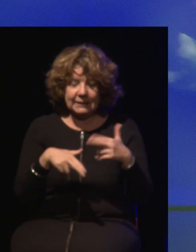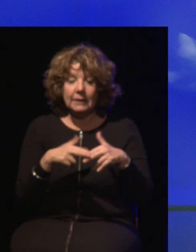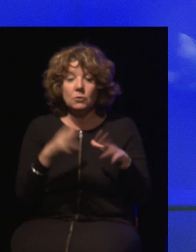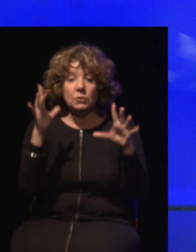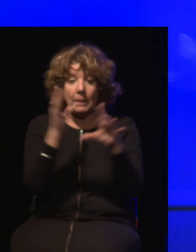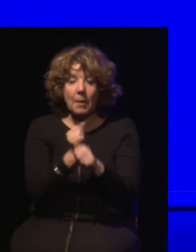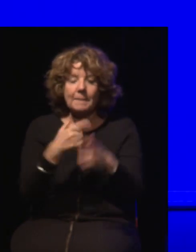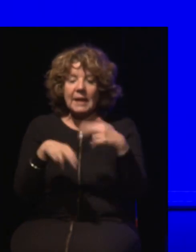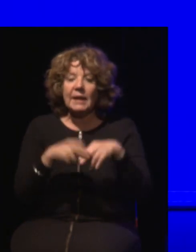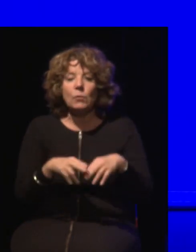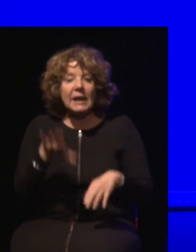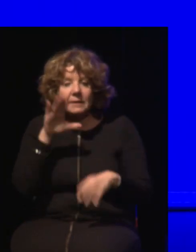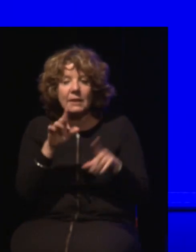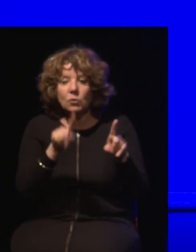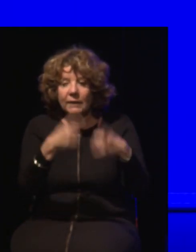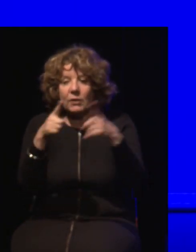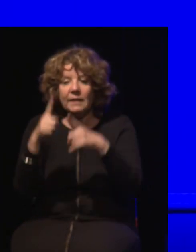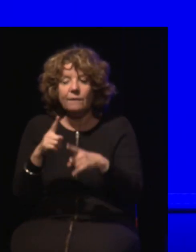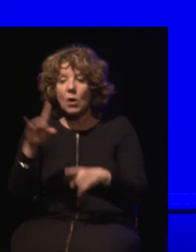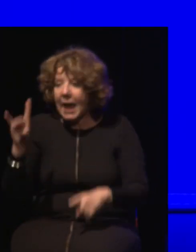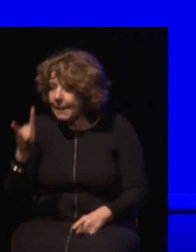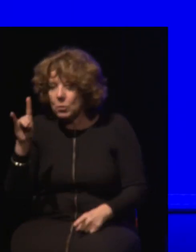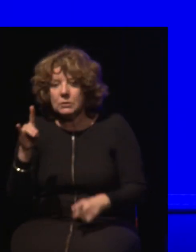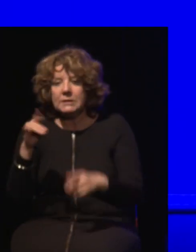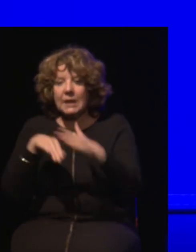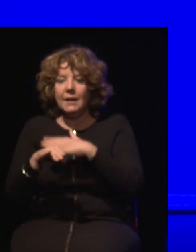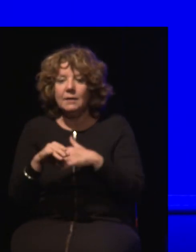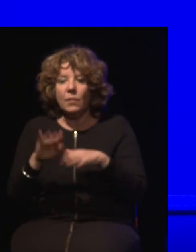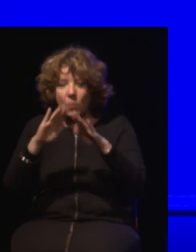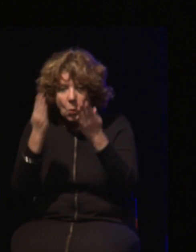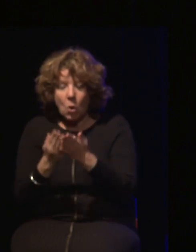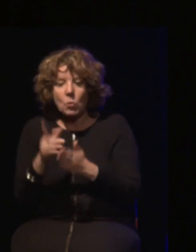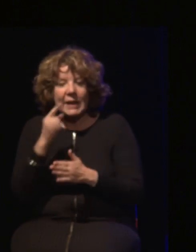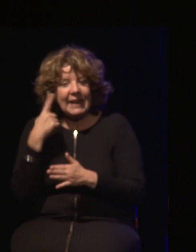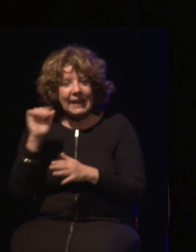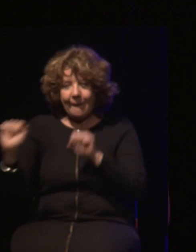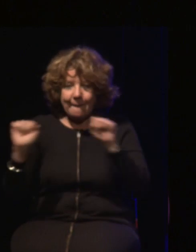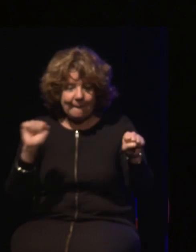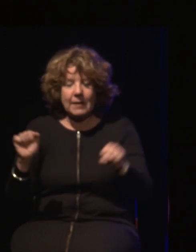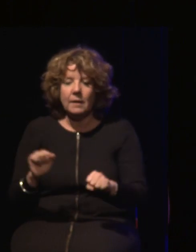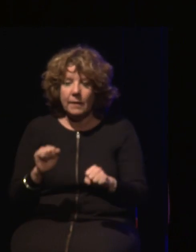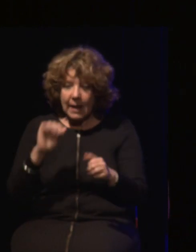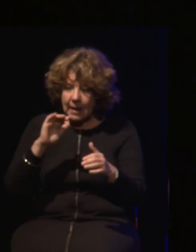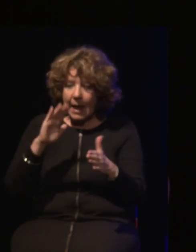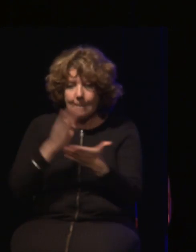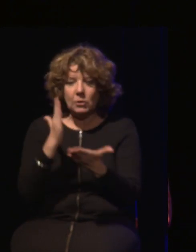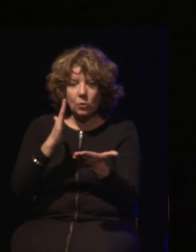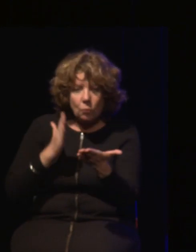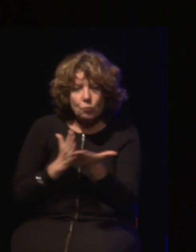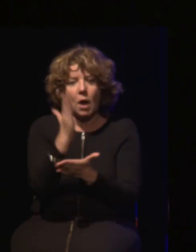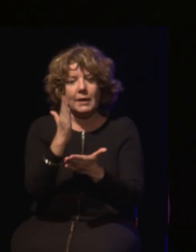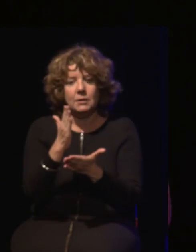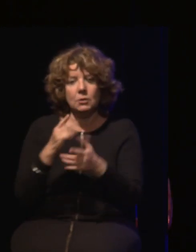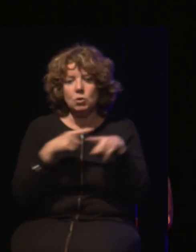up, when we listen to individual animals in the world, we can hear their sentience and their